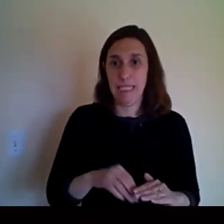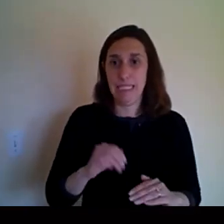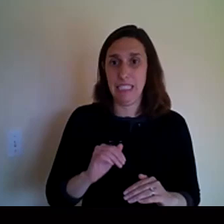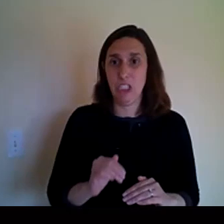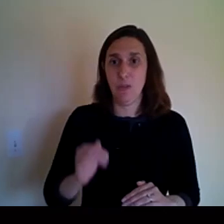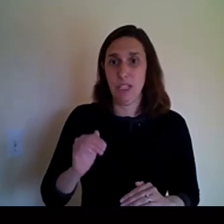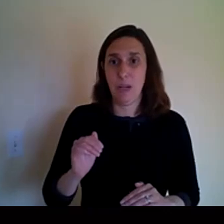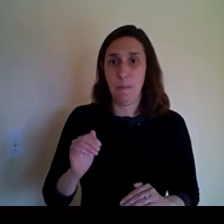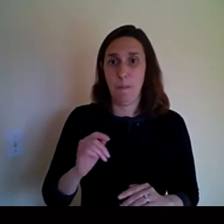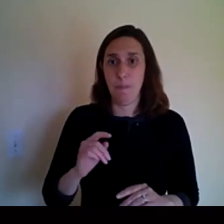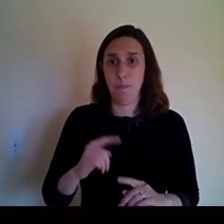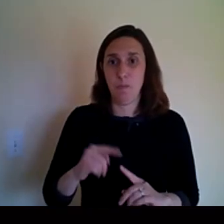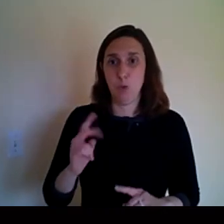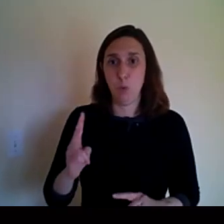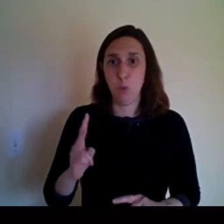it looks like this.